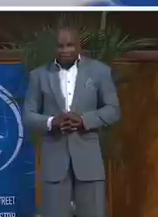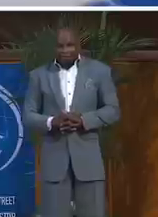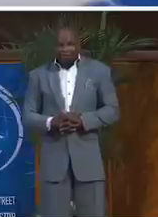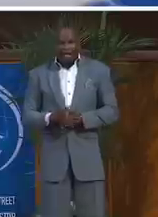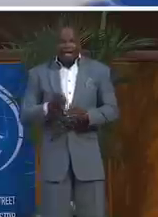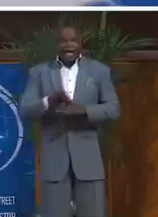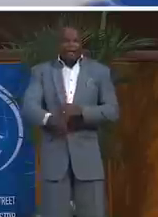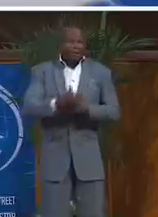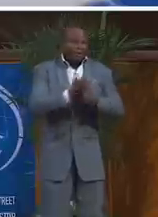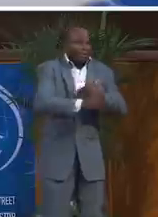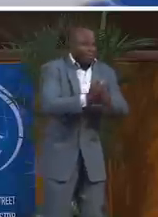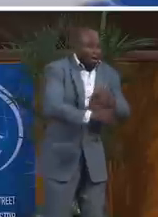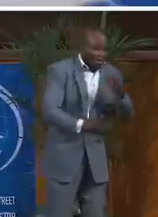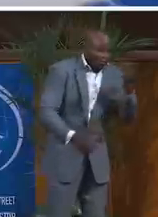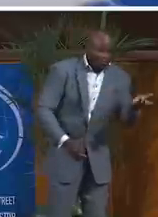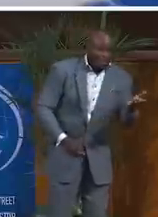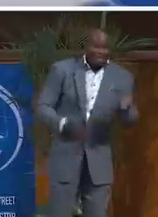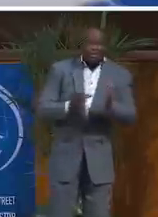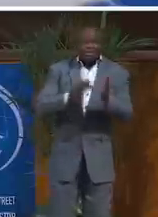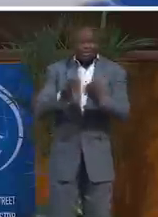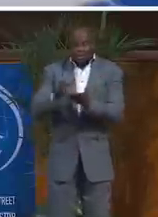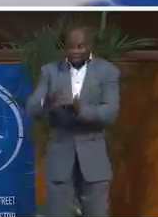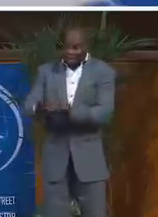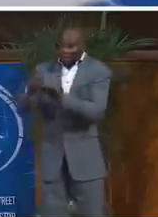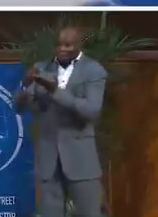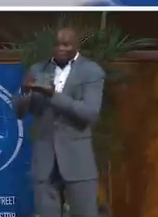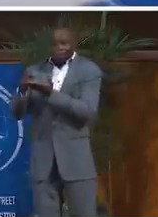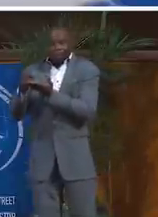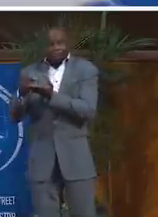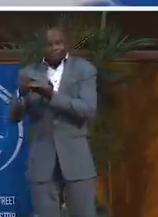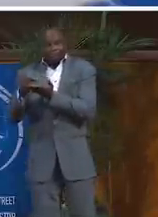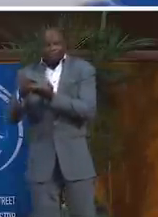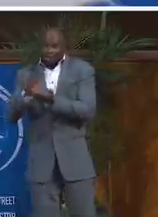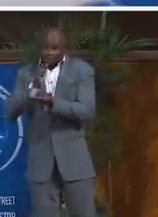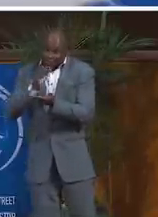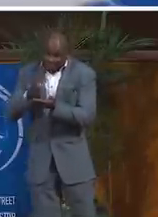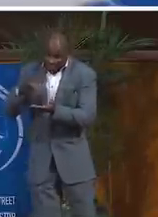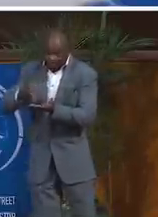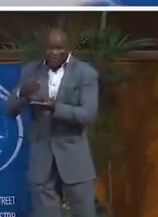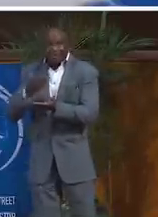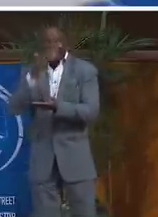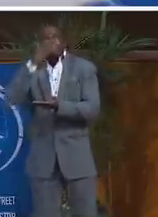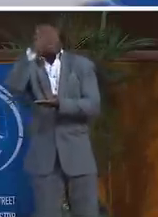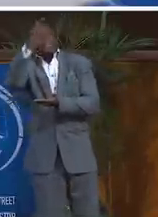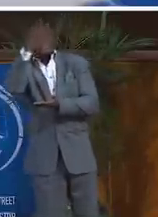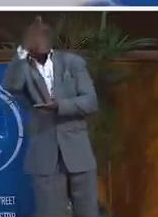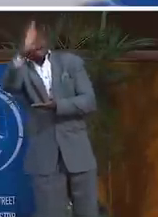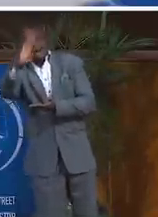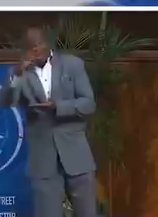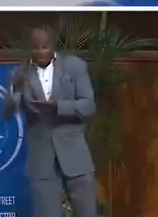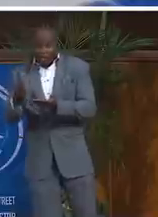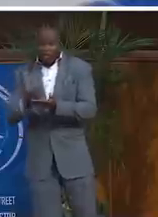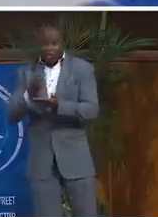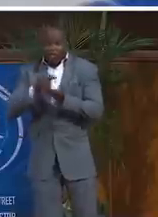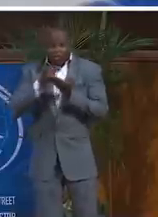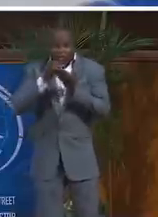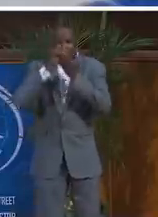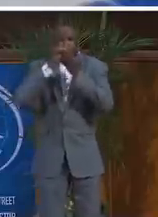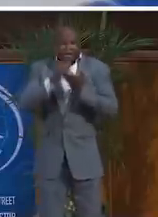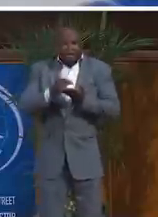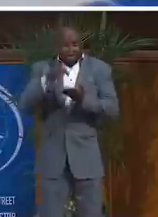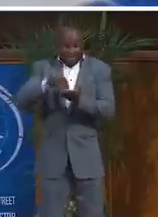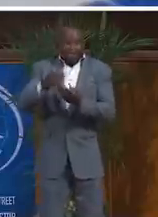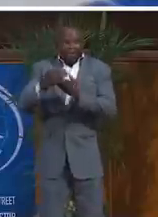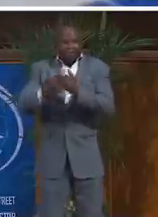And after the bread, Jesus took a cup. He blessed it and gave thanks and said, "Now take and drink, for this is